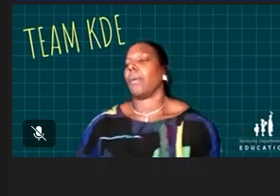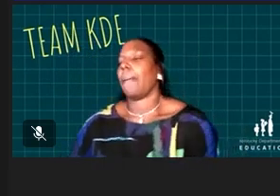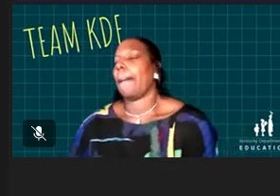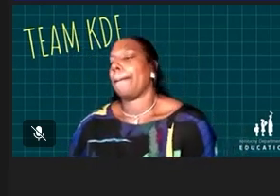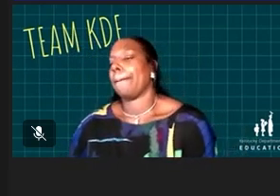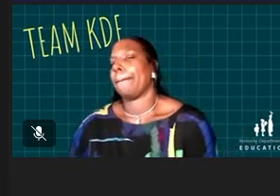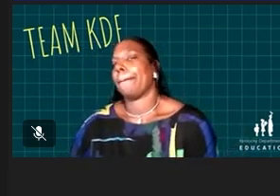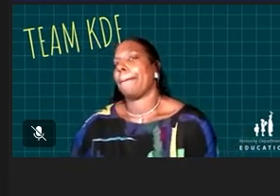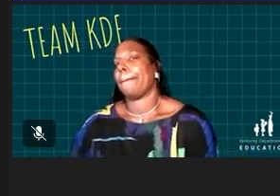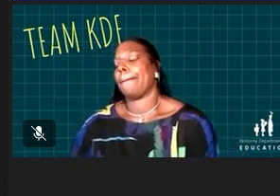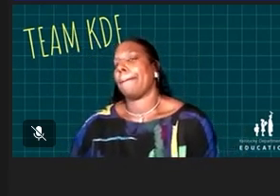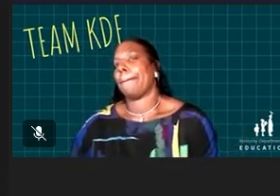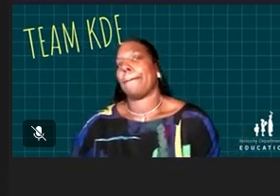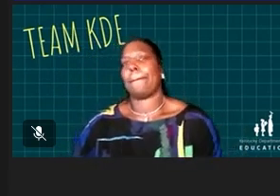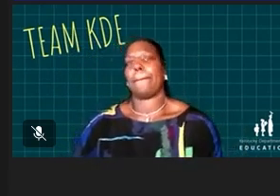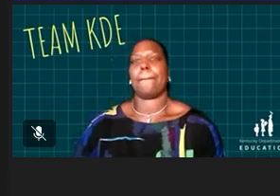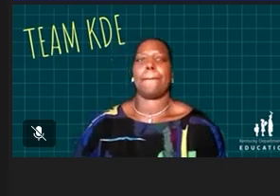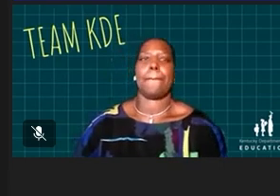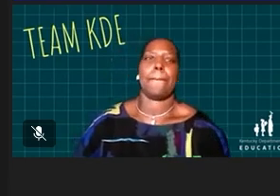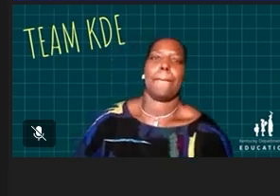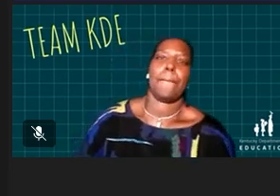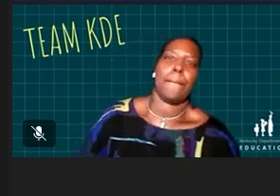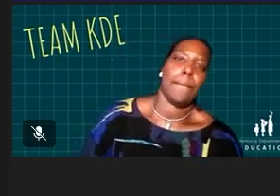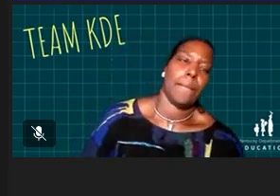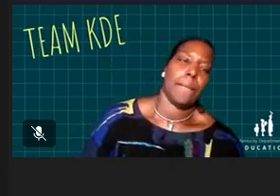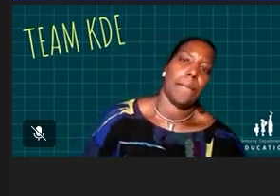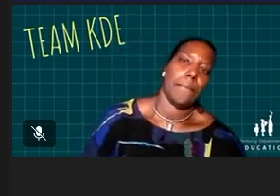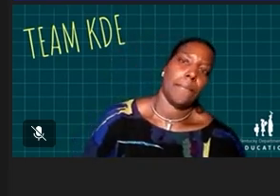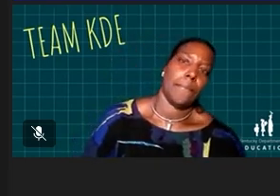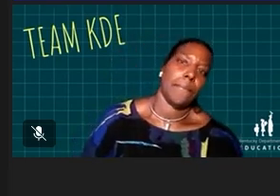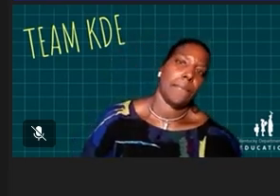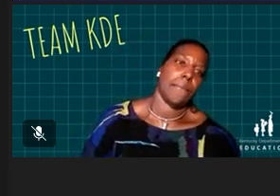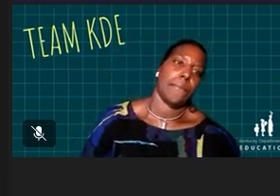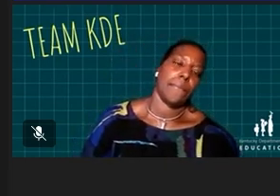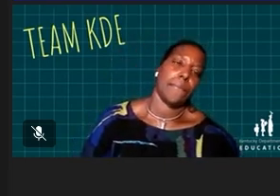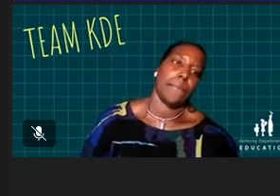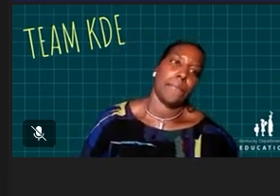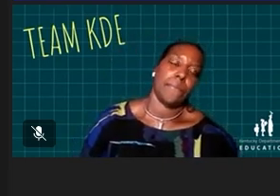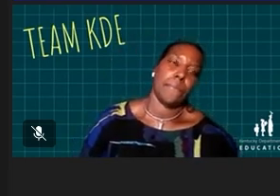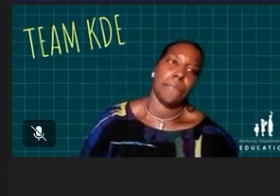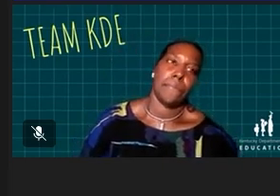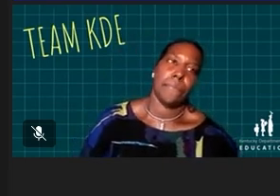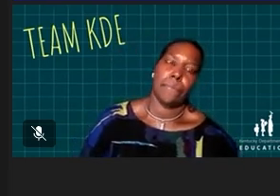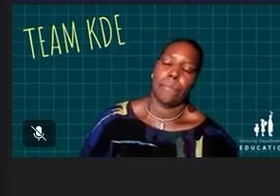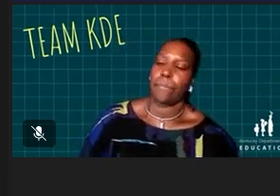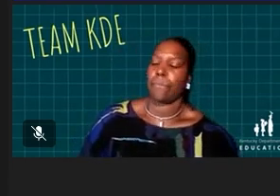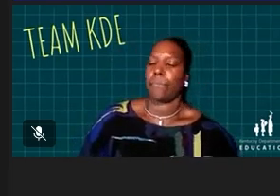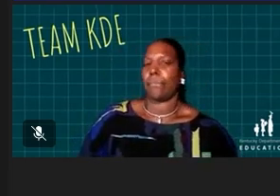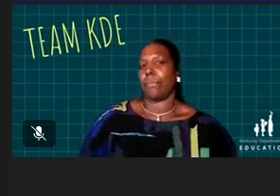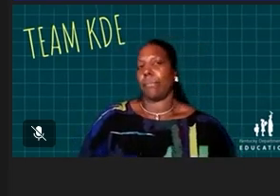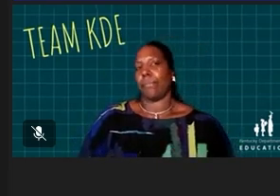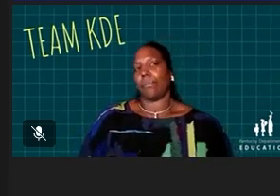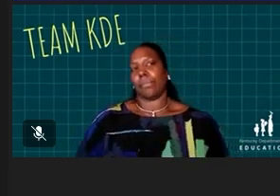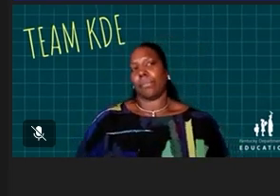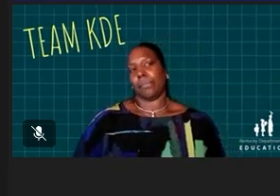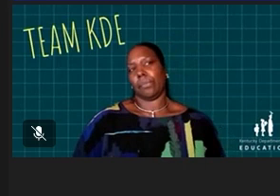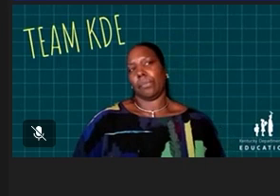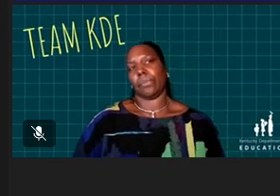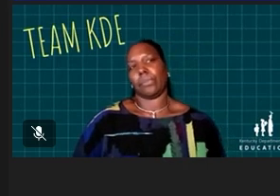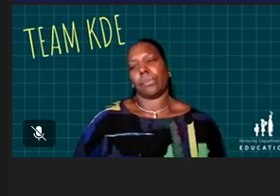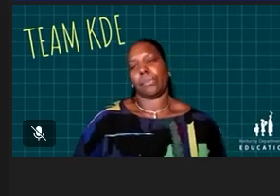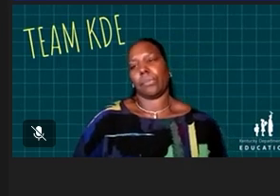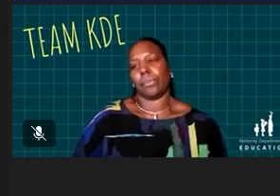of 2025. If this June 30th deadline is not met, the recurring charges will not be eligible for